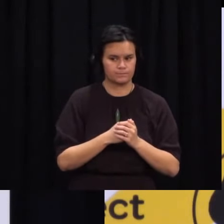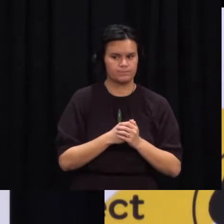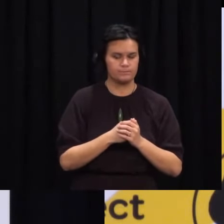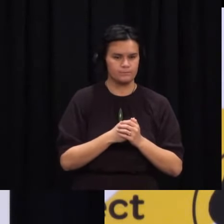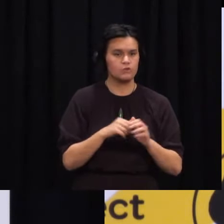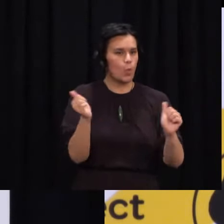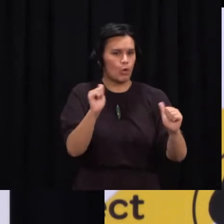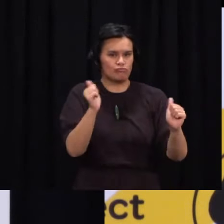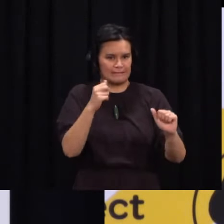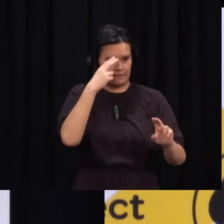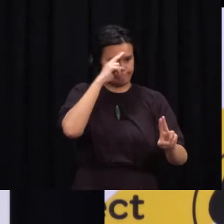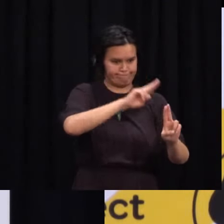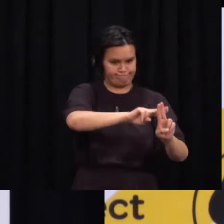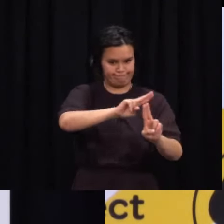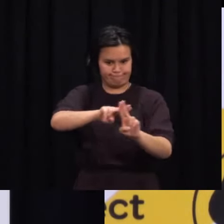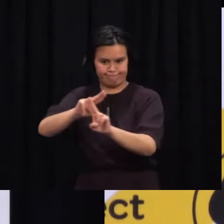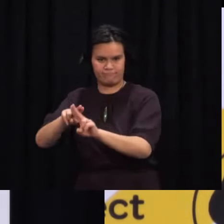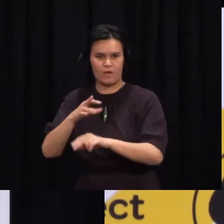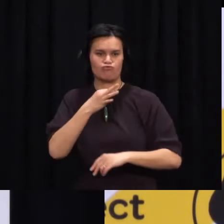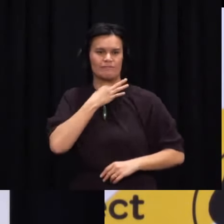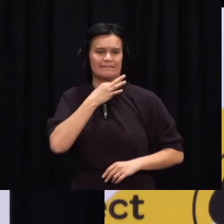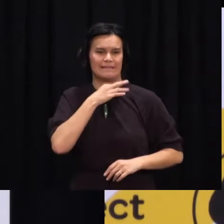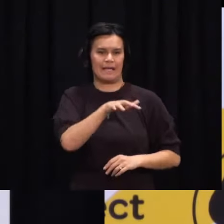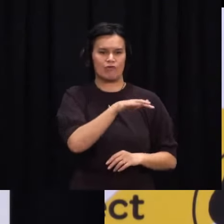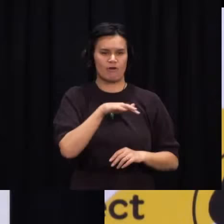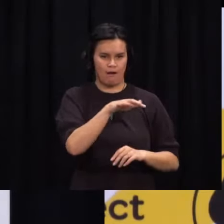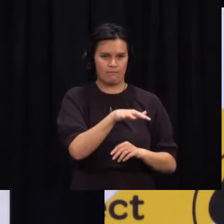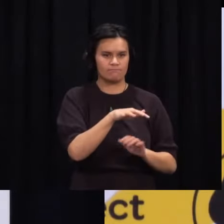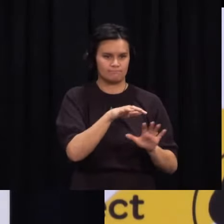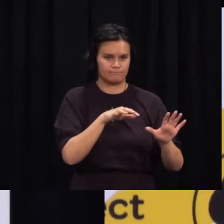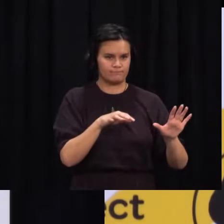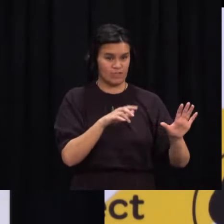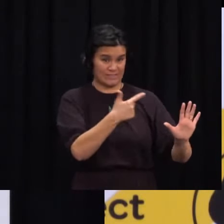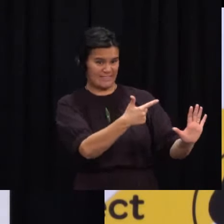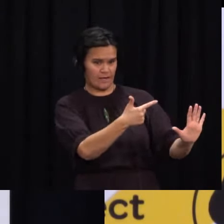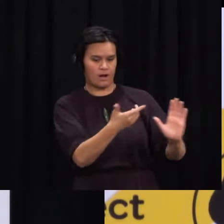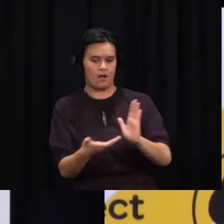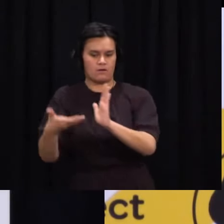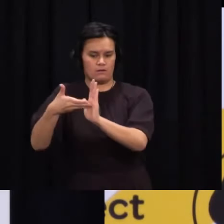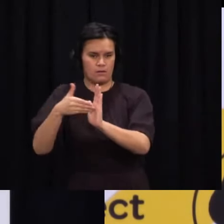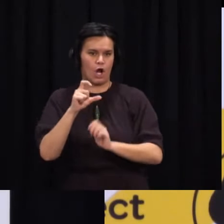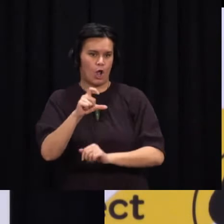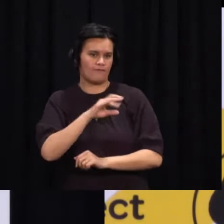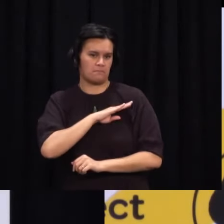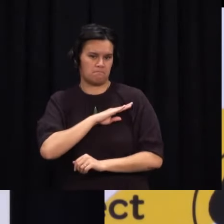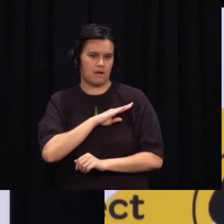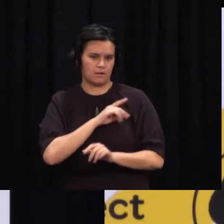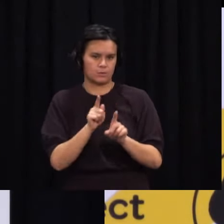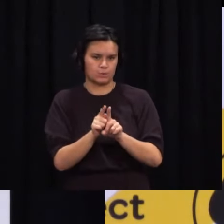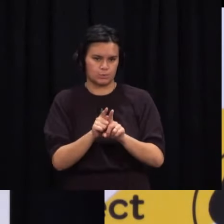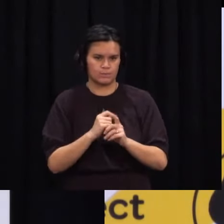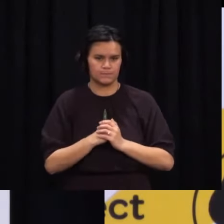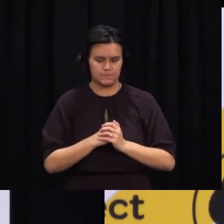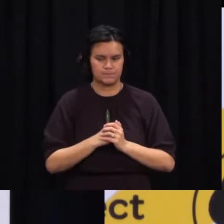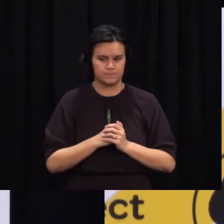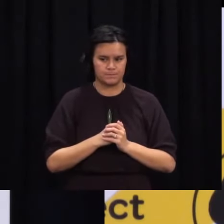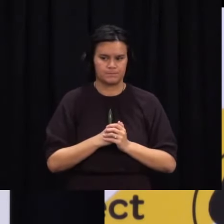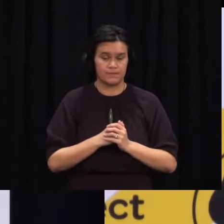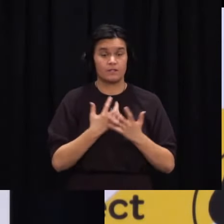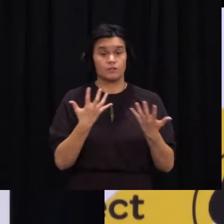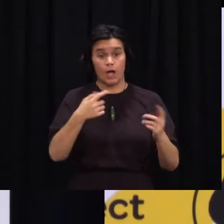be explicit that Clover Park is another suburb we do want those testing rates up. So what we'll do over the course of this week